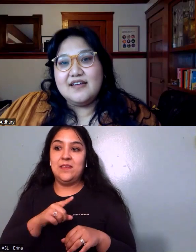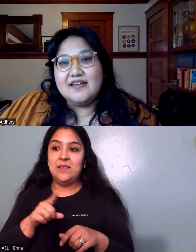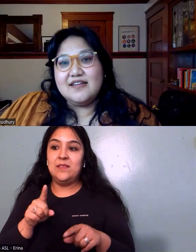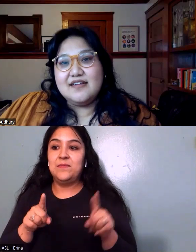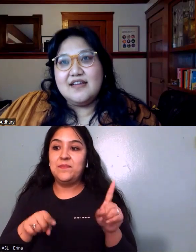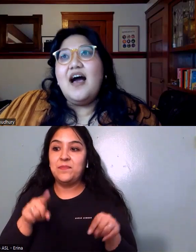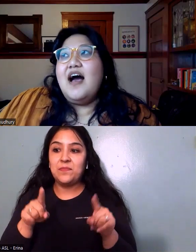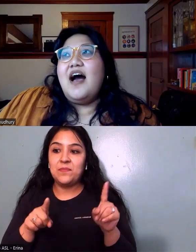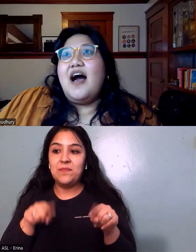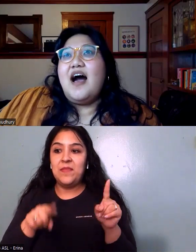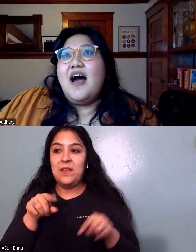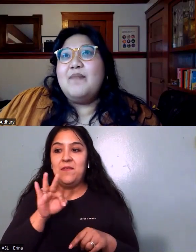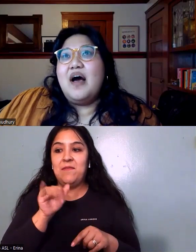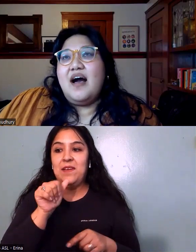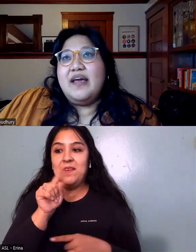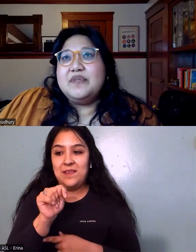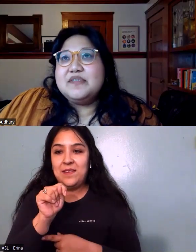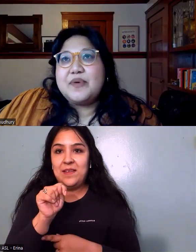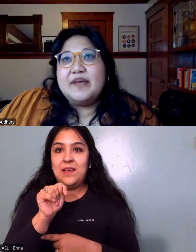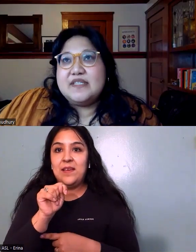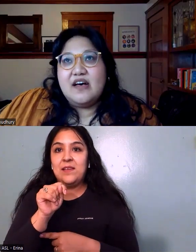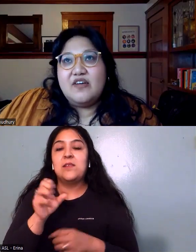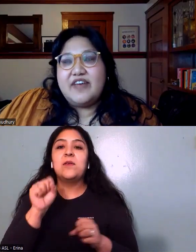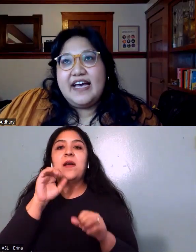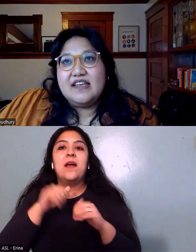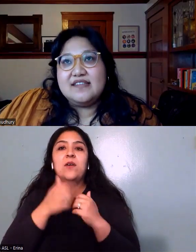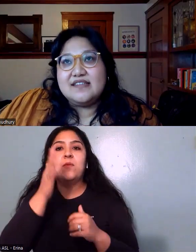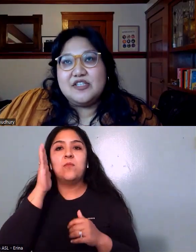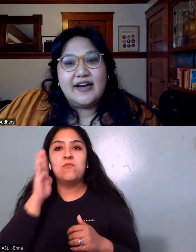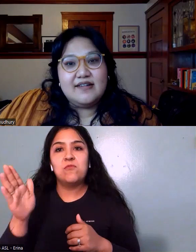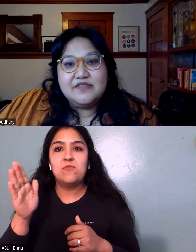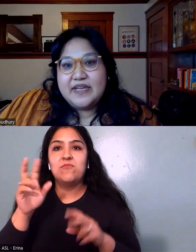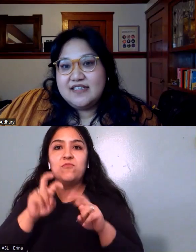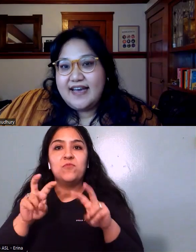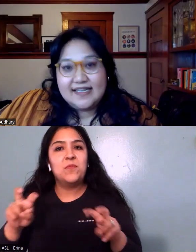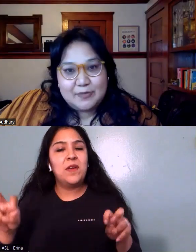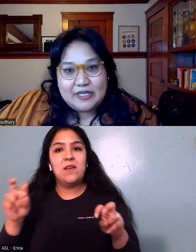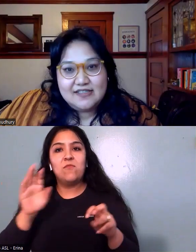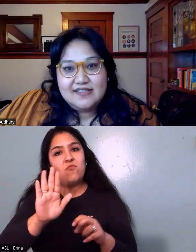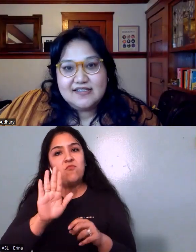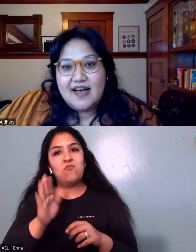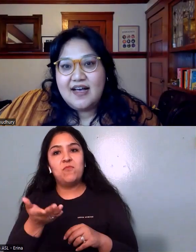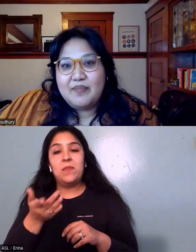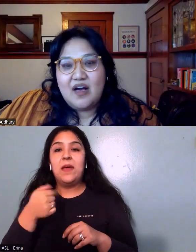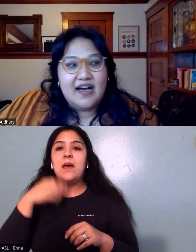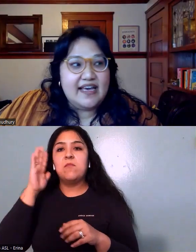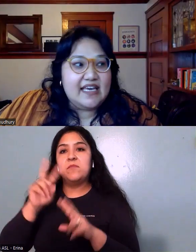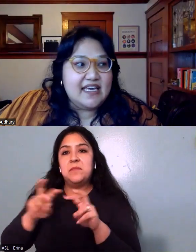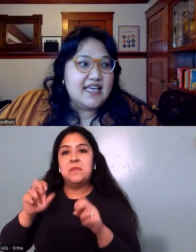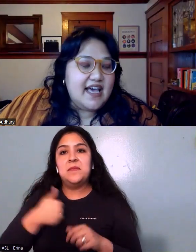describe your... I would describe myself as a child of many diasporas.